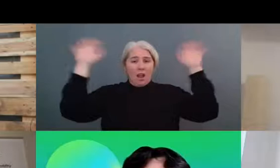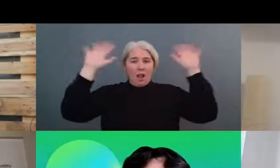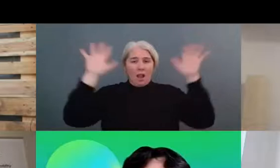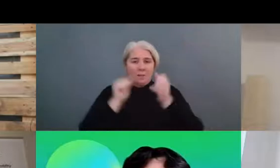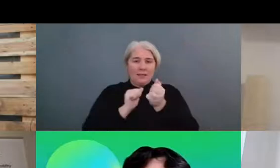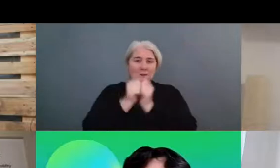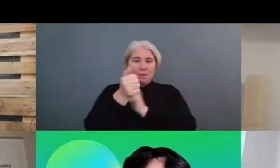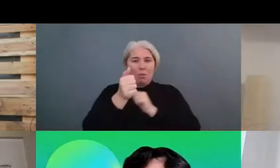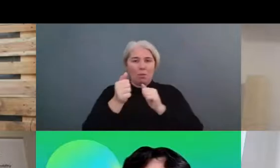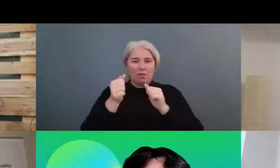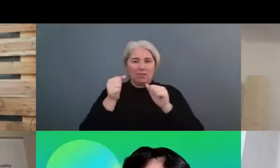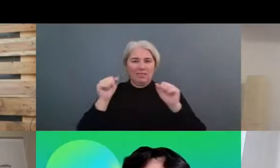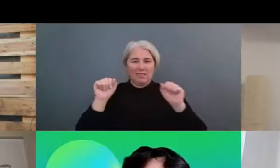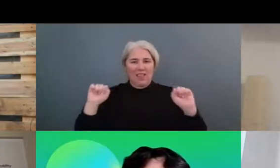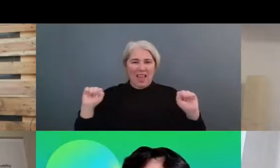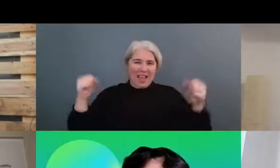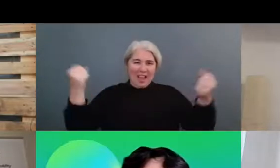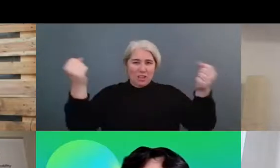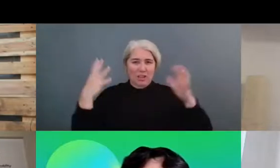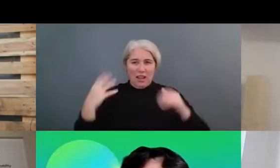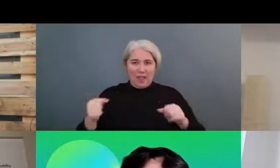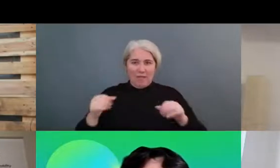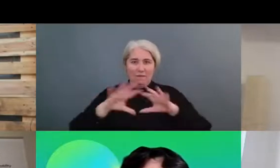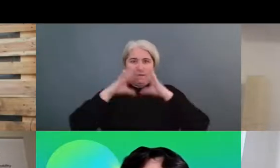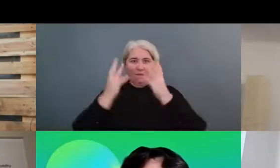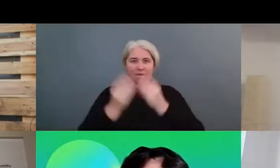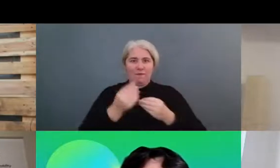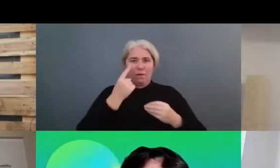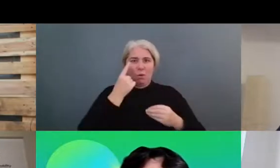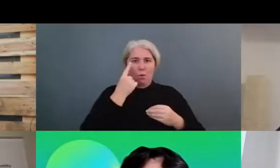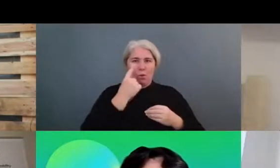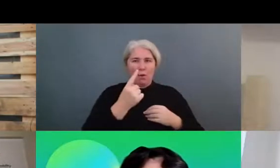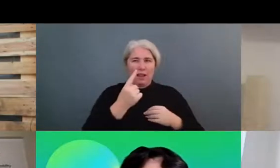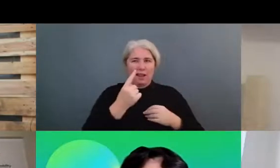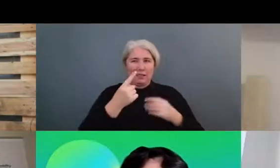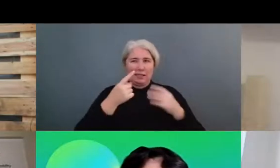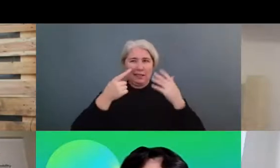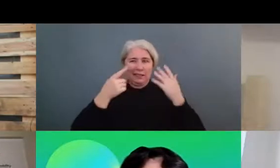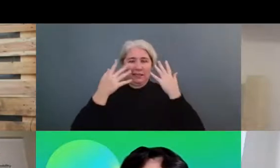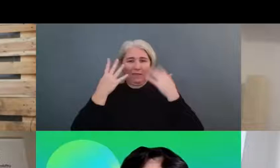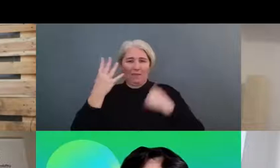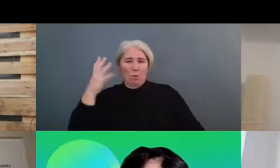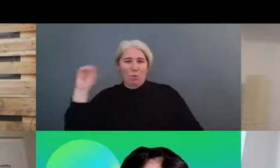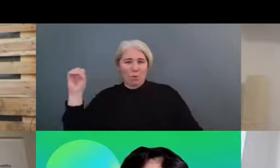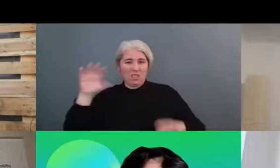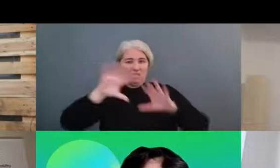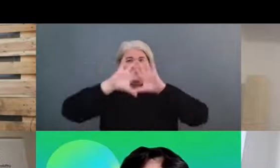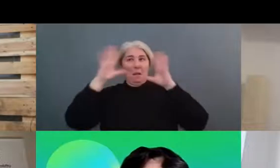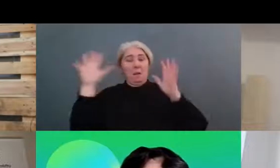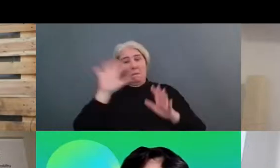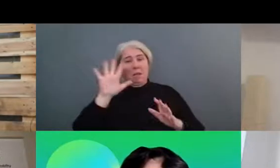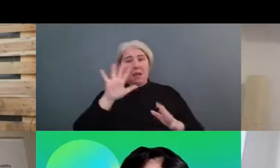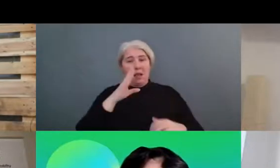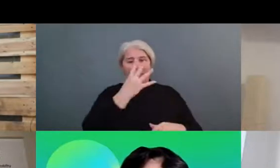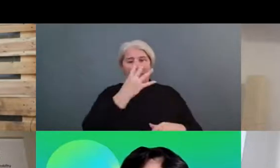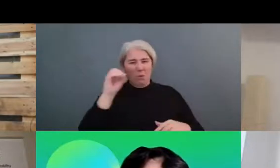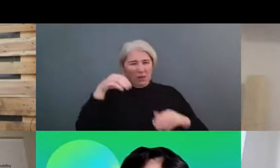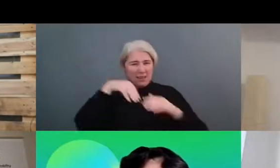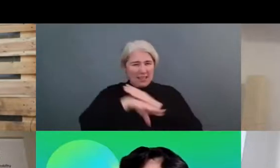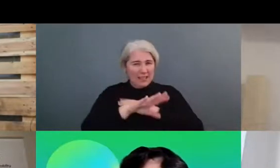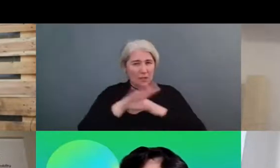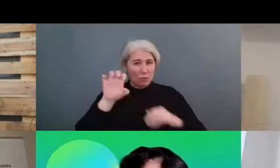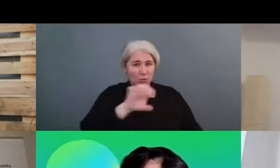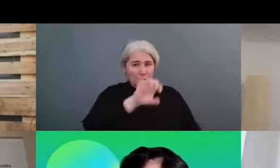globally. About 60% of these are in Europe. And the original idea was to give a platform